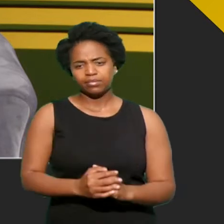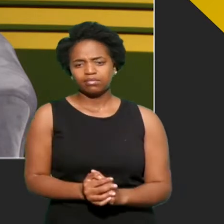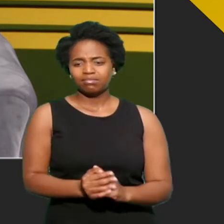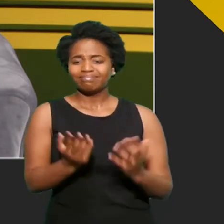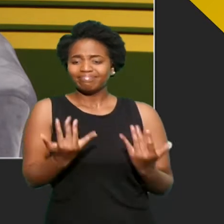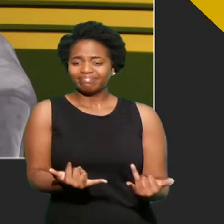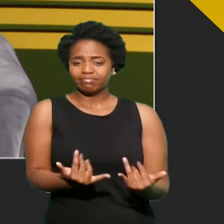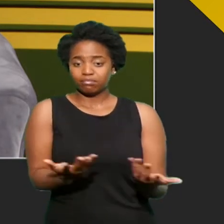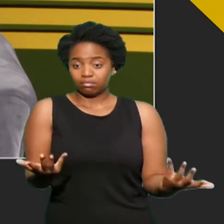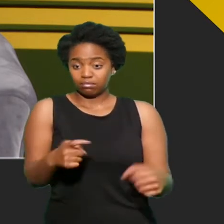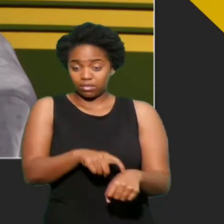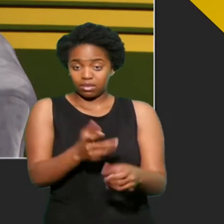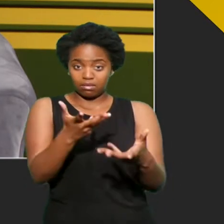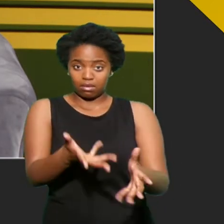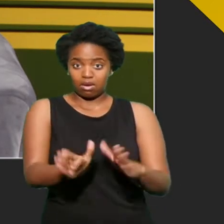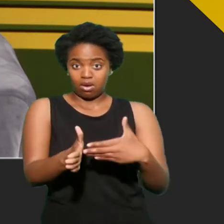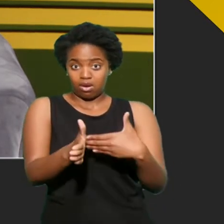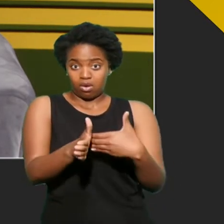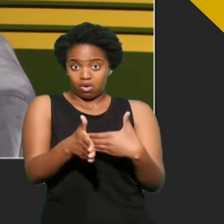now, during this time, lockdown,